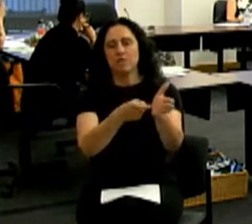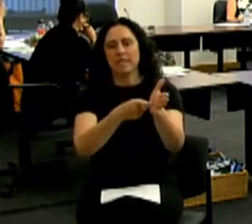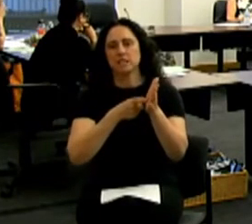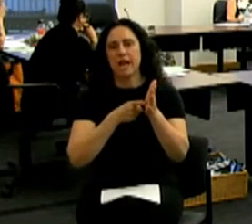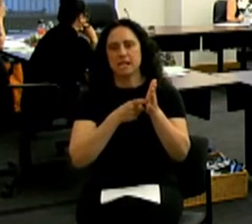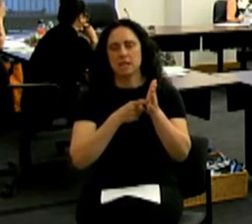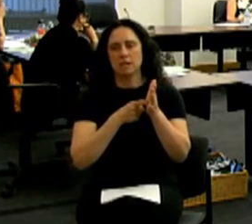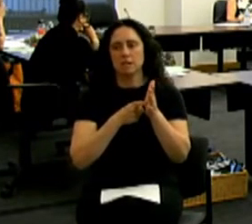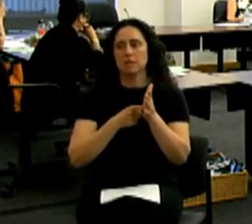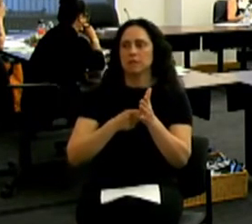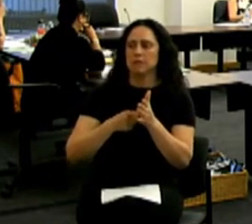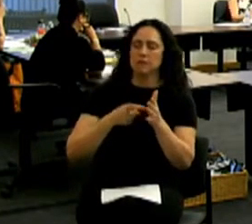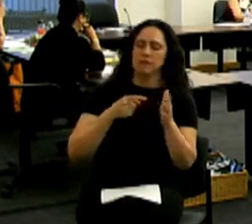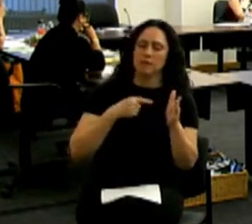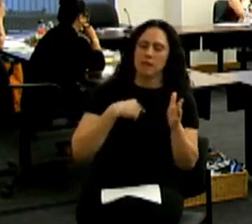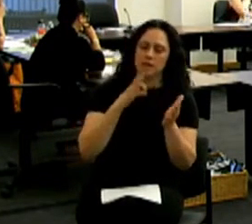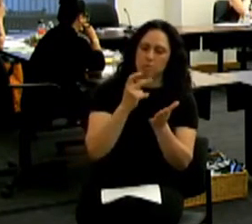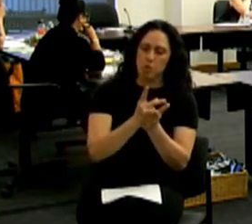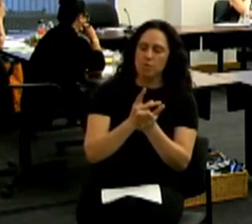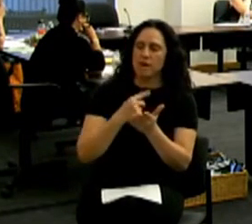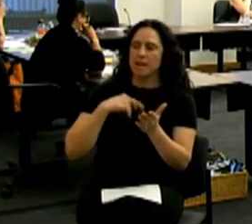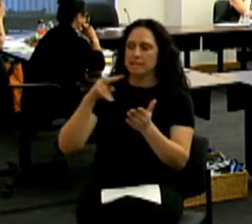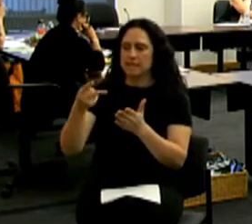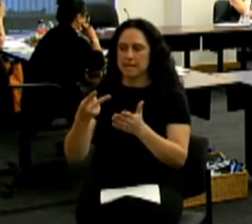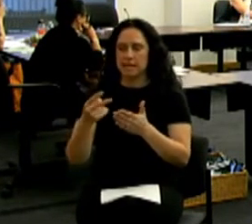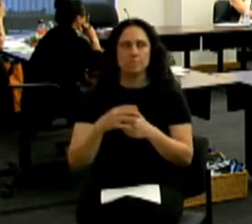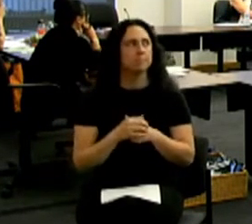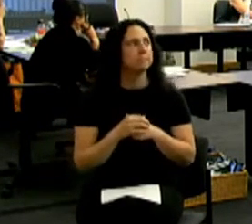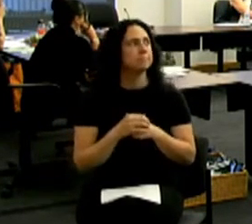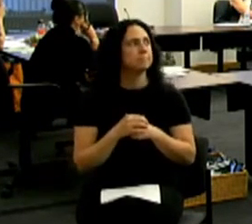agenda. So moved. Second. So moved.